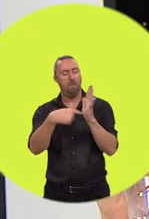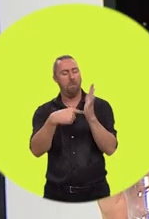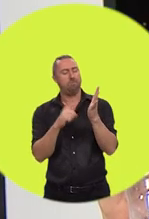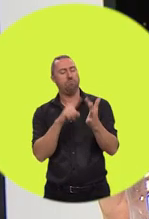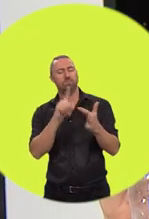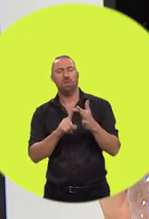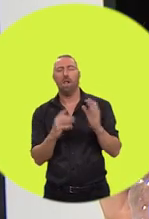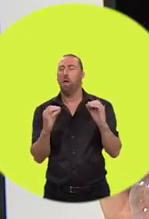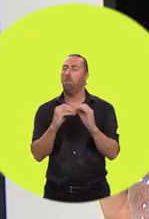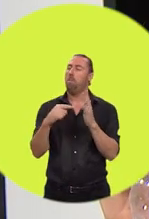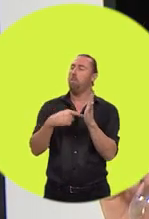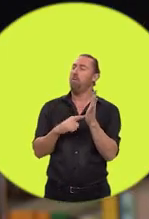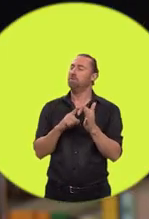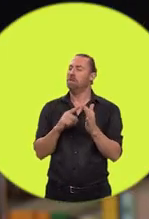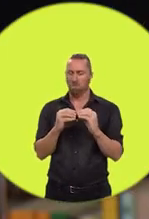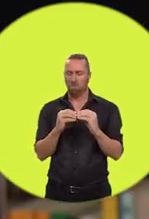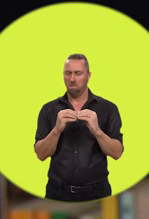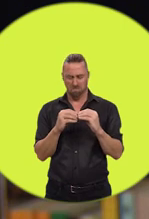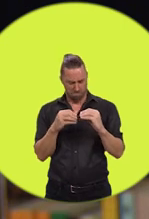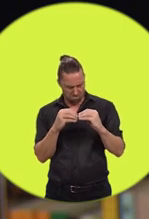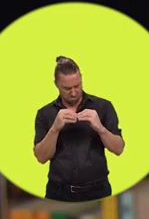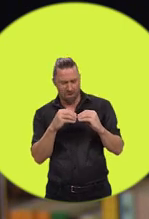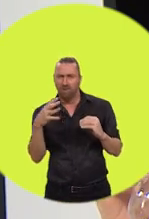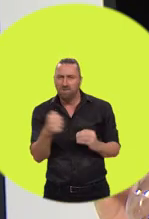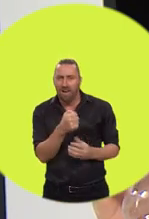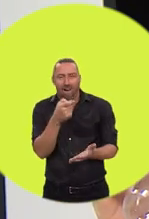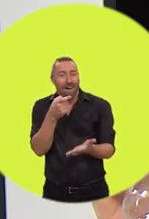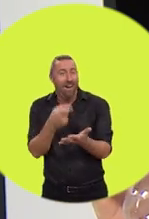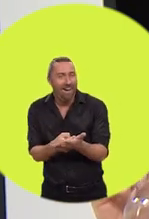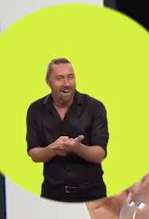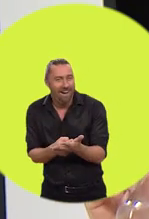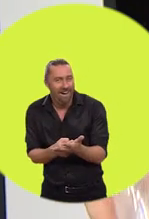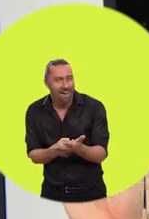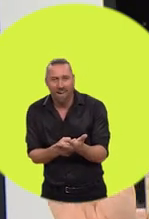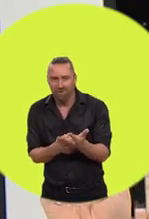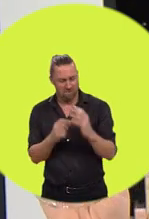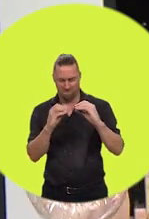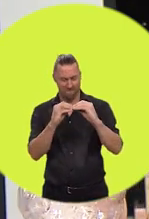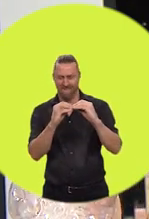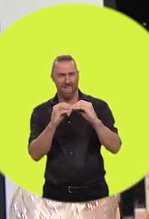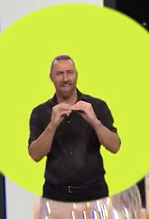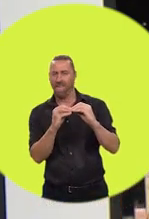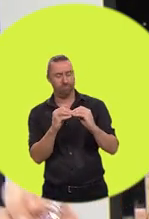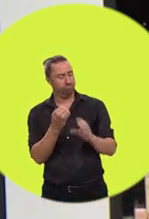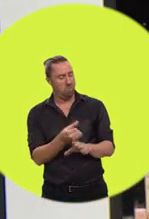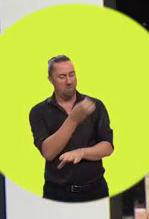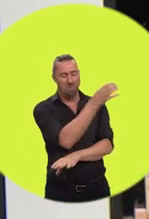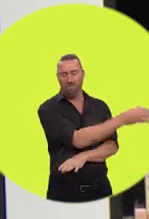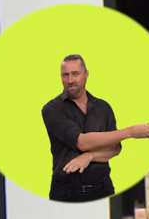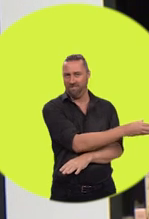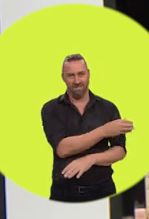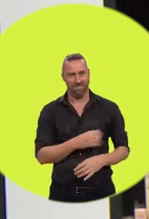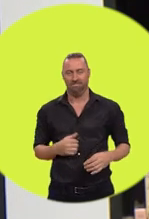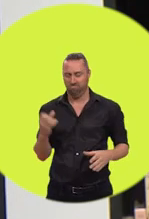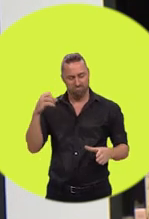bottle. Does bottle begin with R? No, bottle begins with B. Can't put